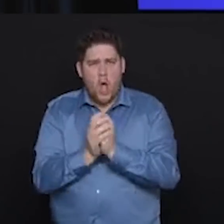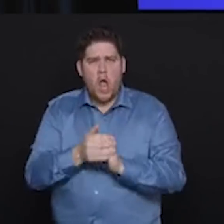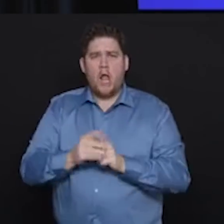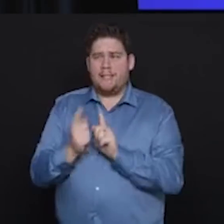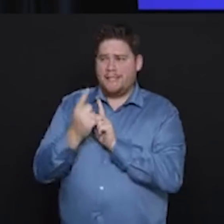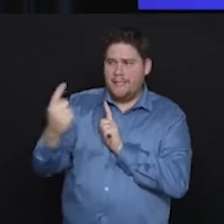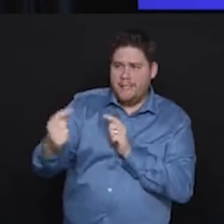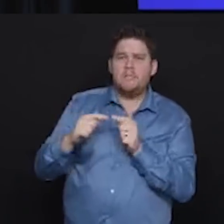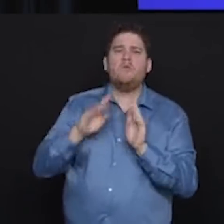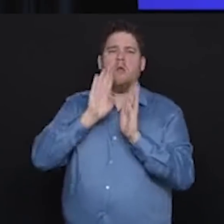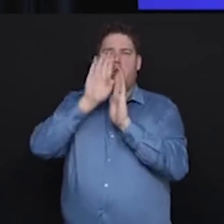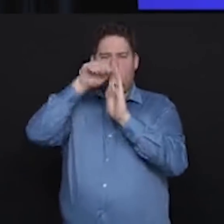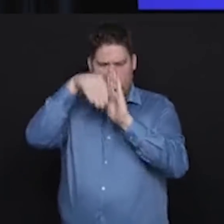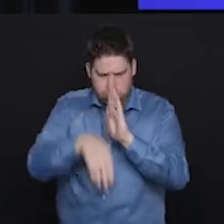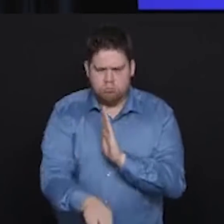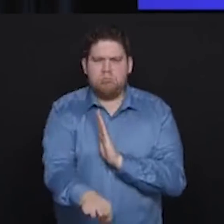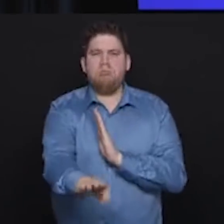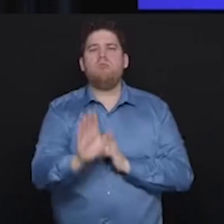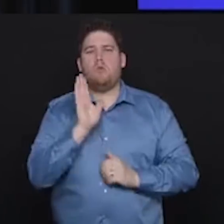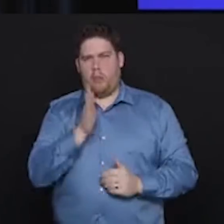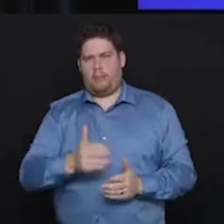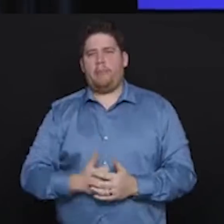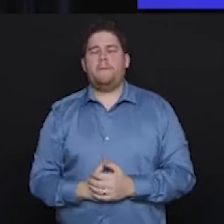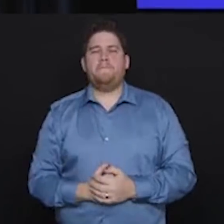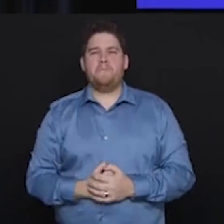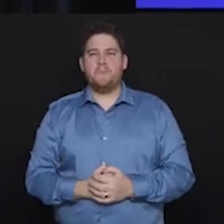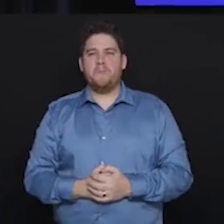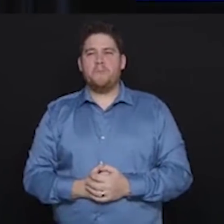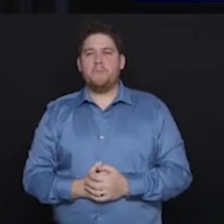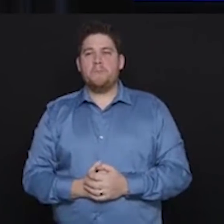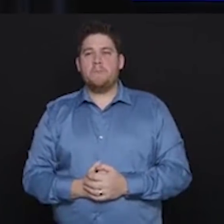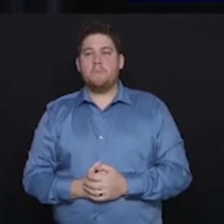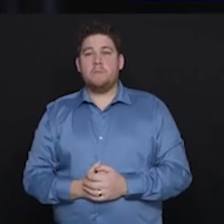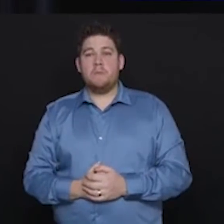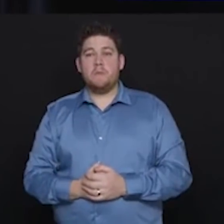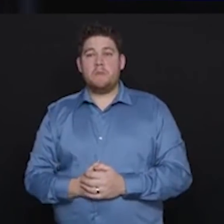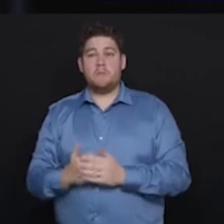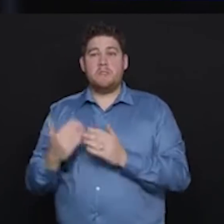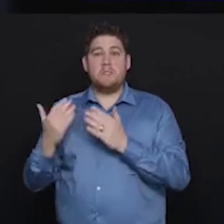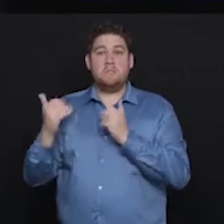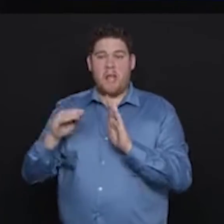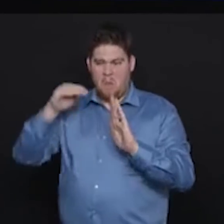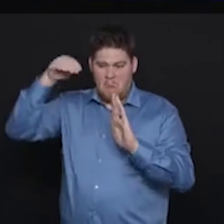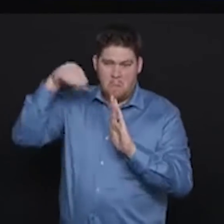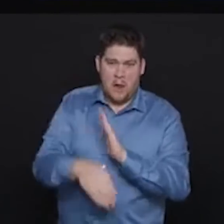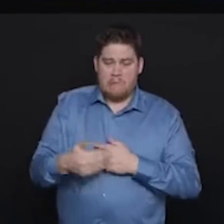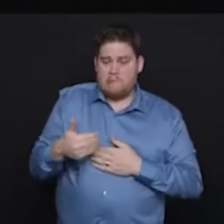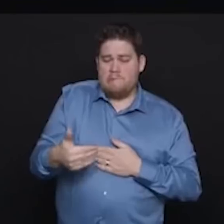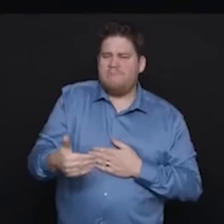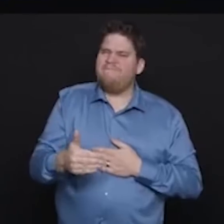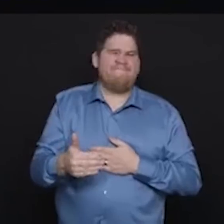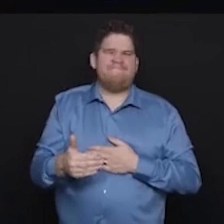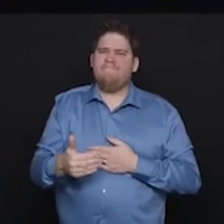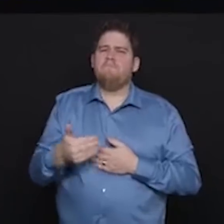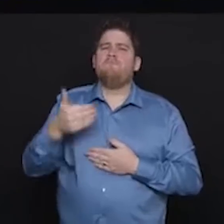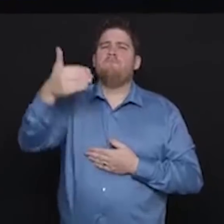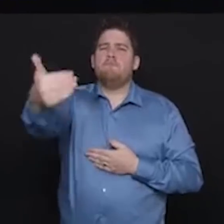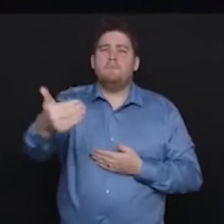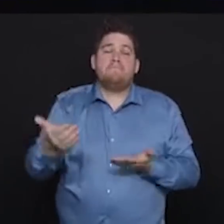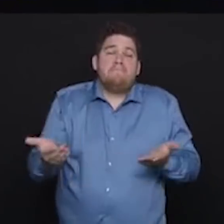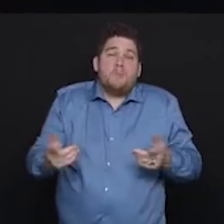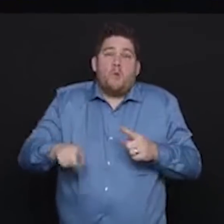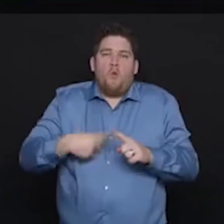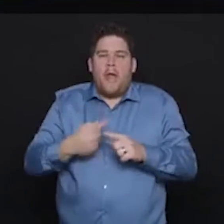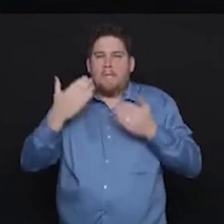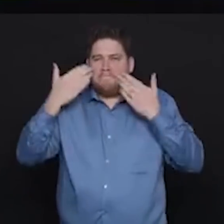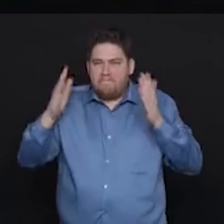won't be seeing it going down for a while yet, but this trajectory allows us to maintain our health system, allows